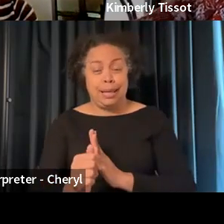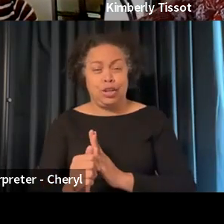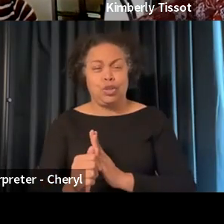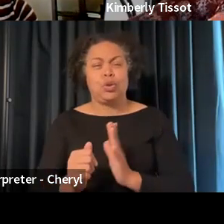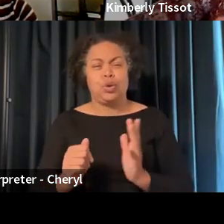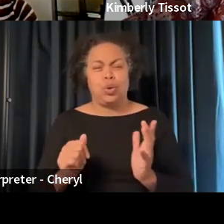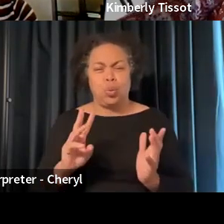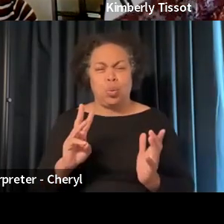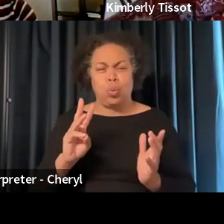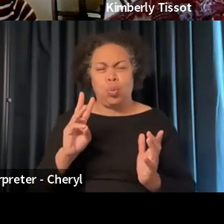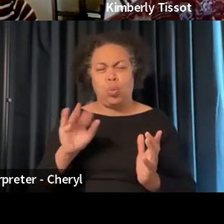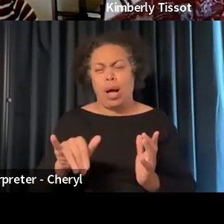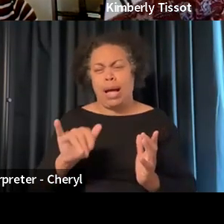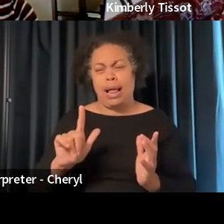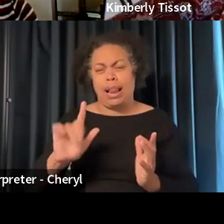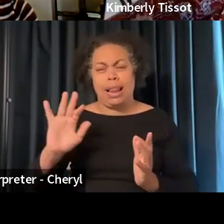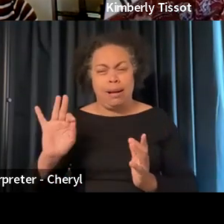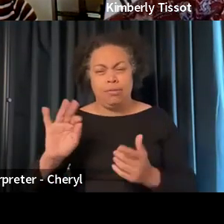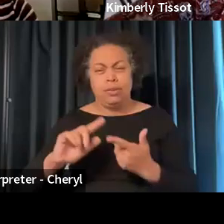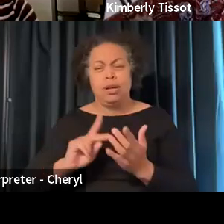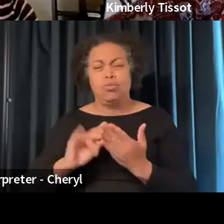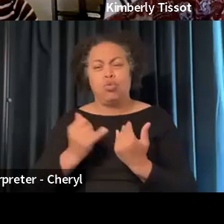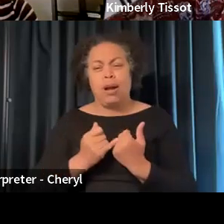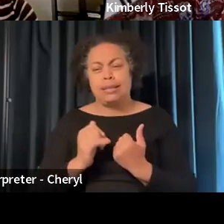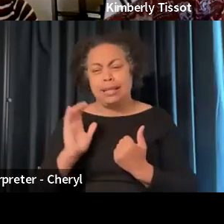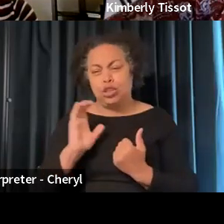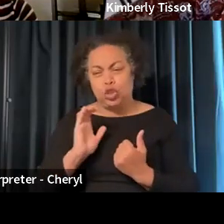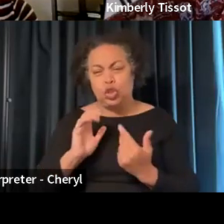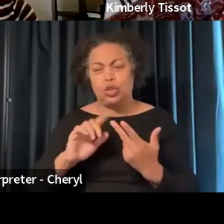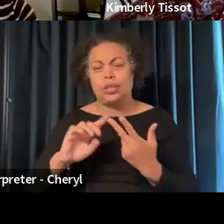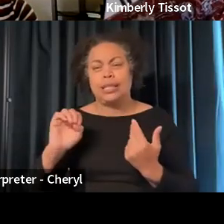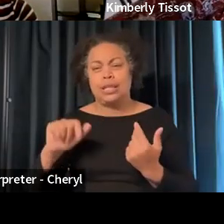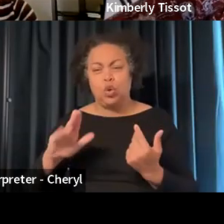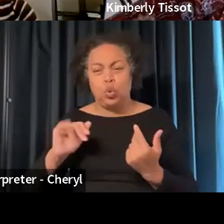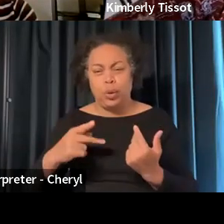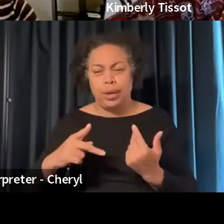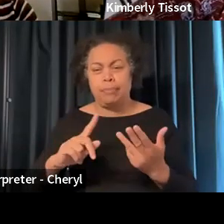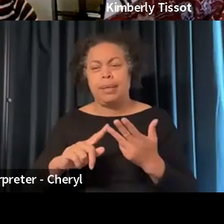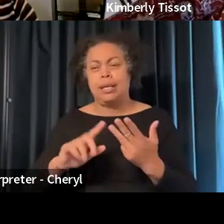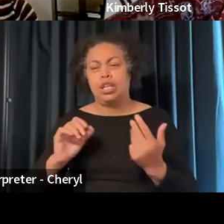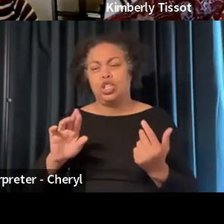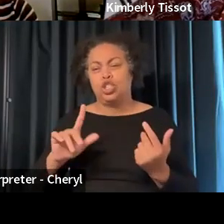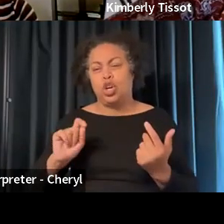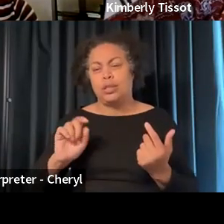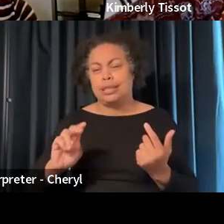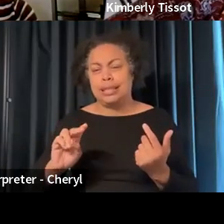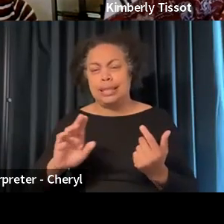YLF, Project Search, Equip, and the Charleston County Sheriff's Office.